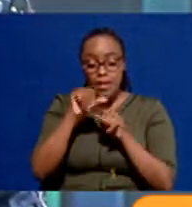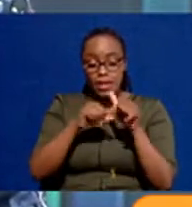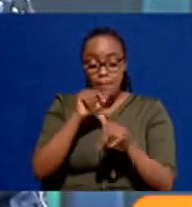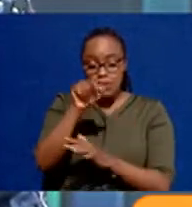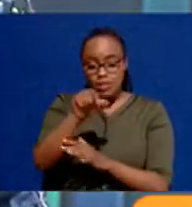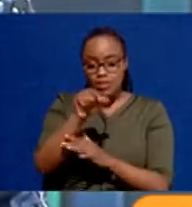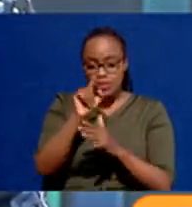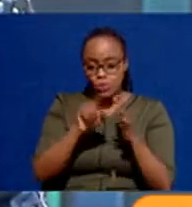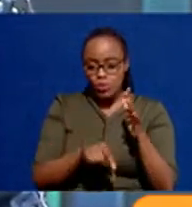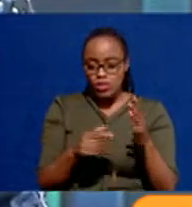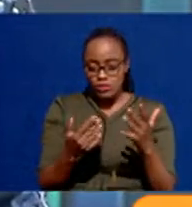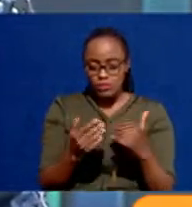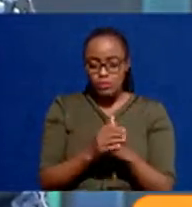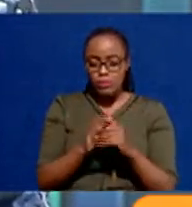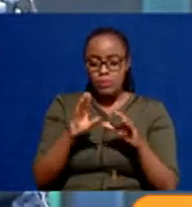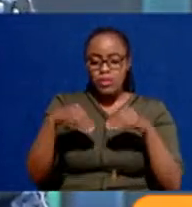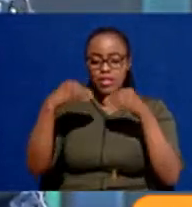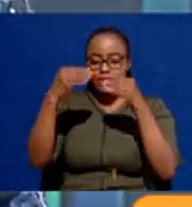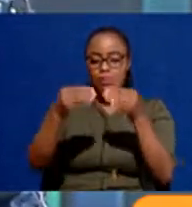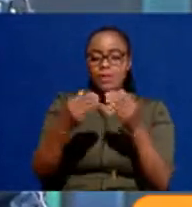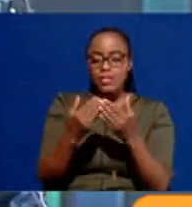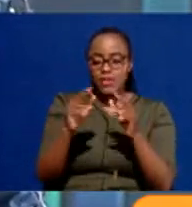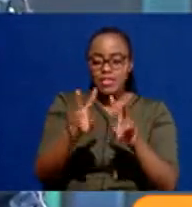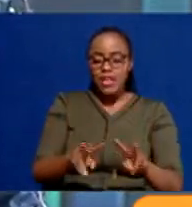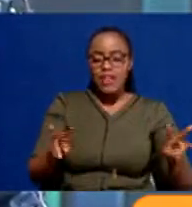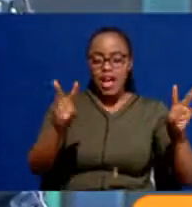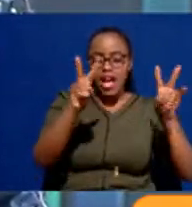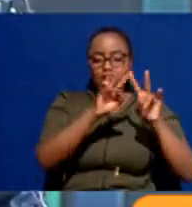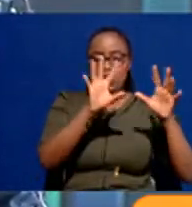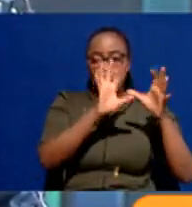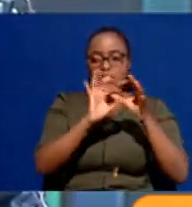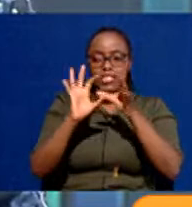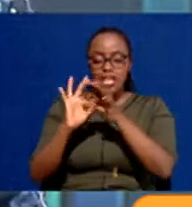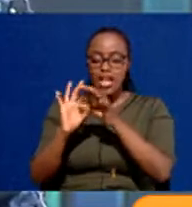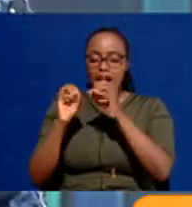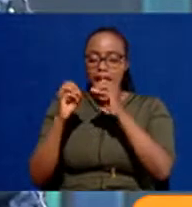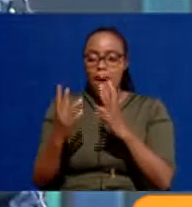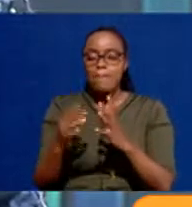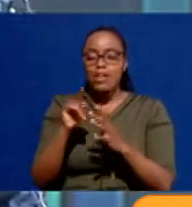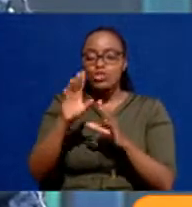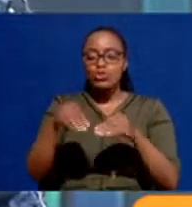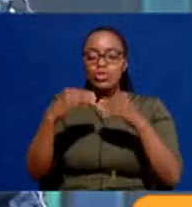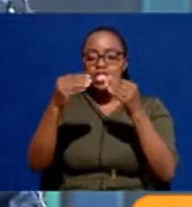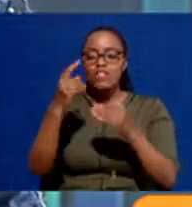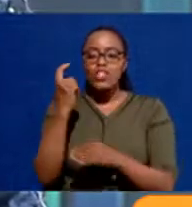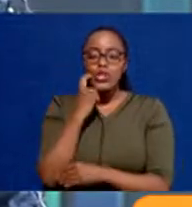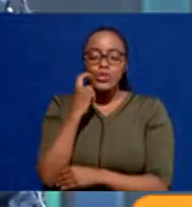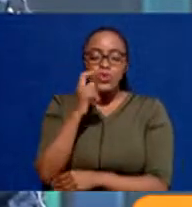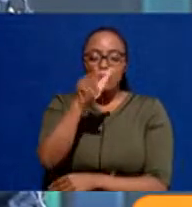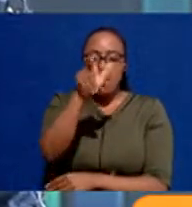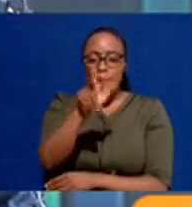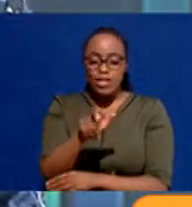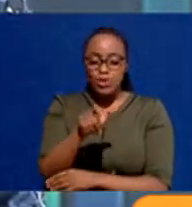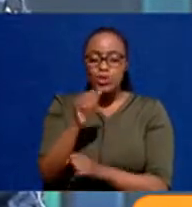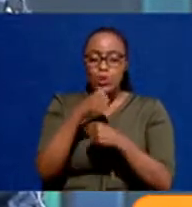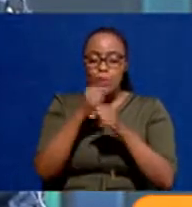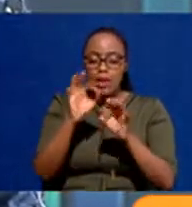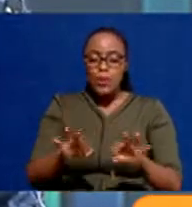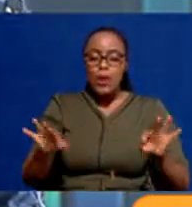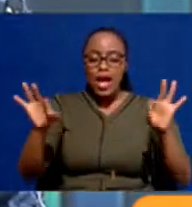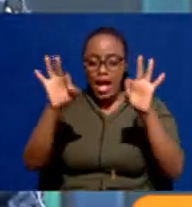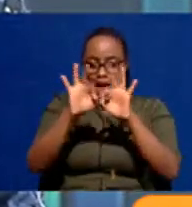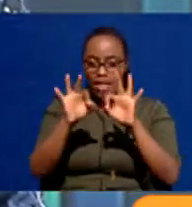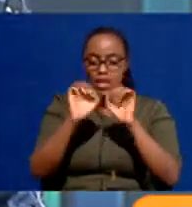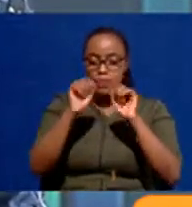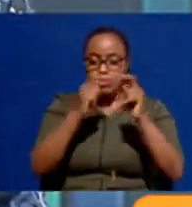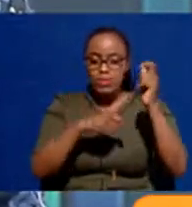that, distribution is a value chain. So it's about how much you give the kiosk person to make it worth their while to sell